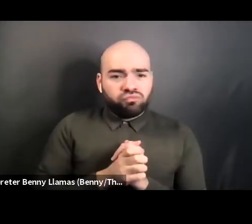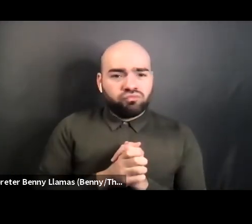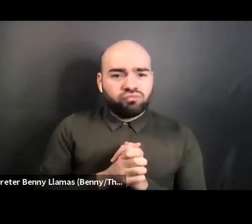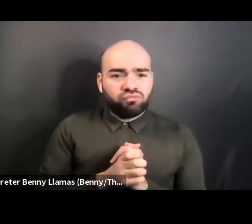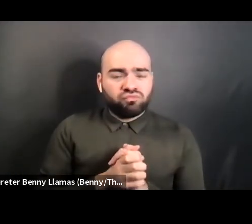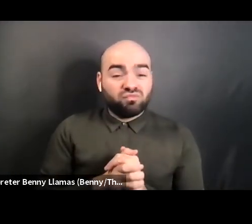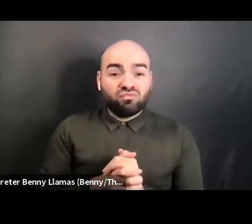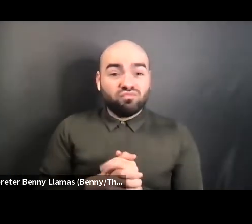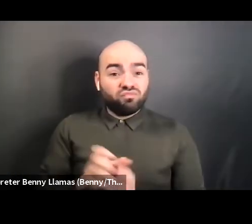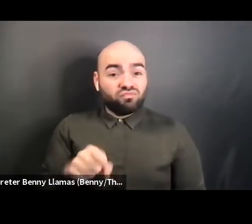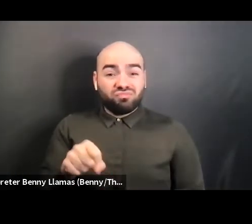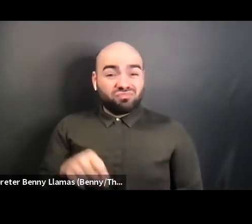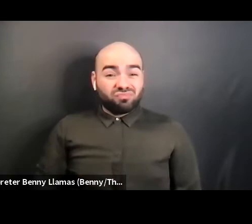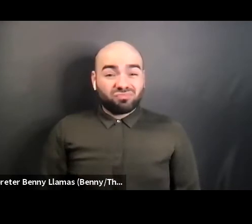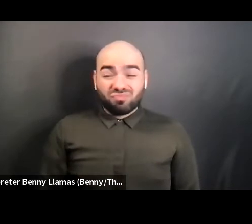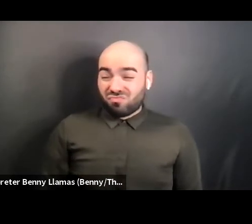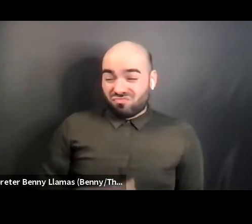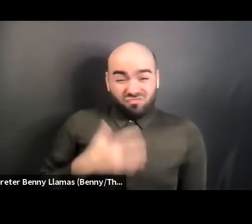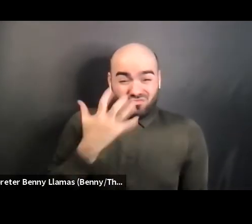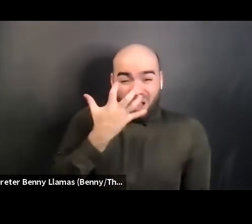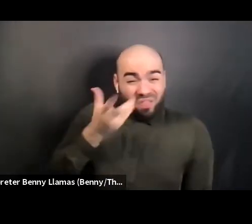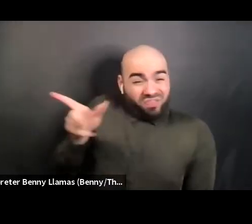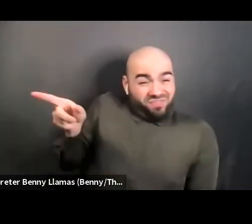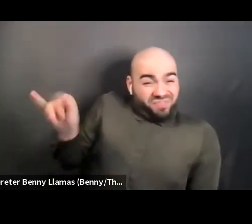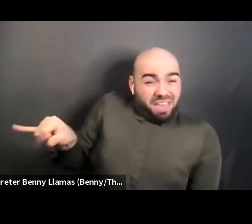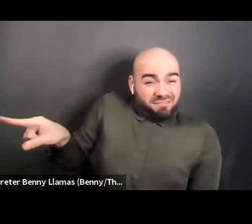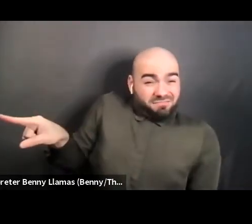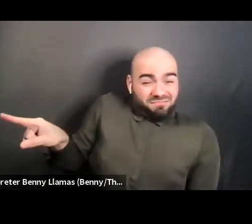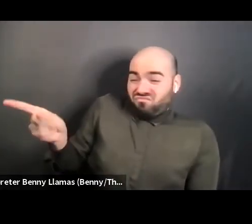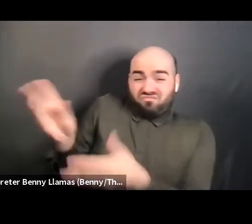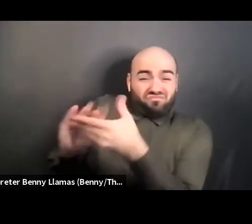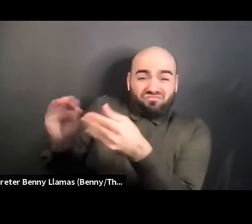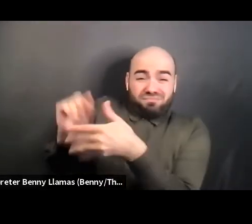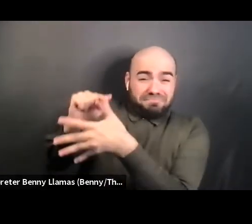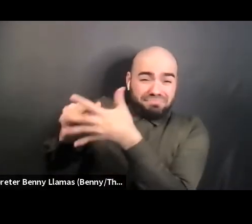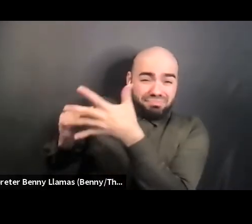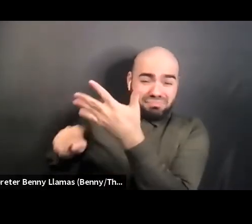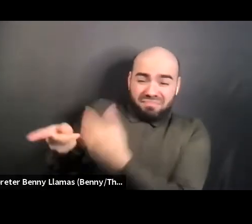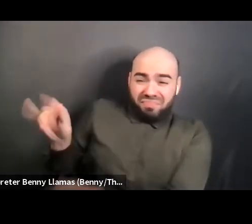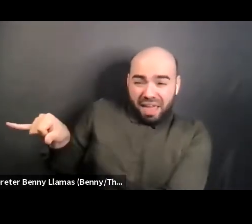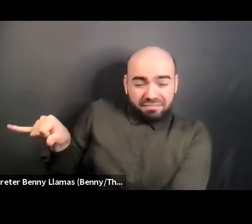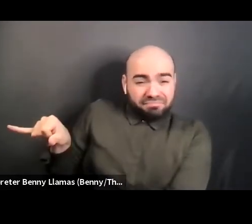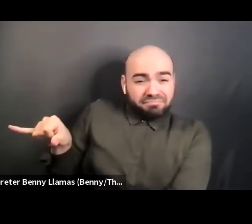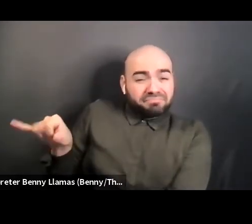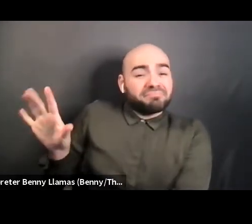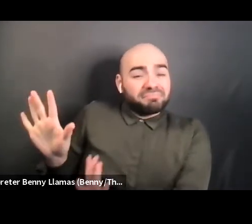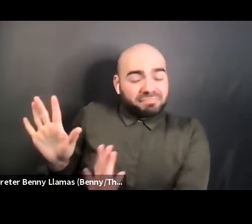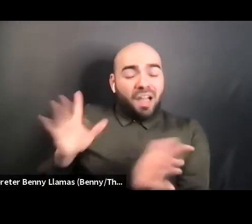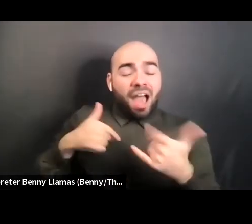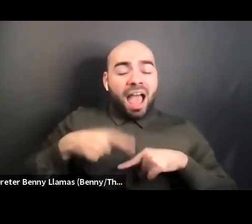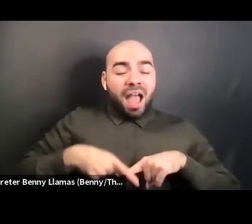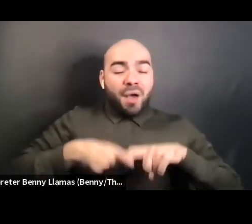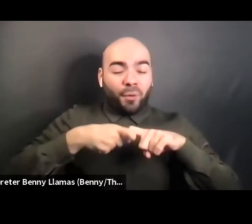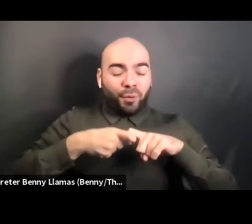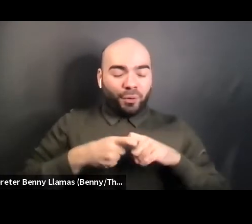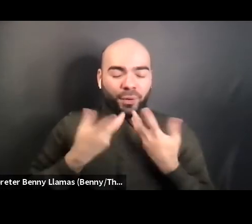yeah, wow, you said it. So with that pause to collect